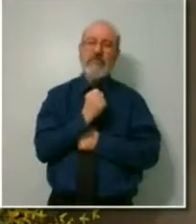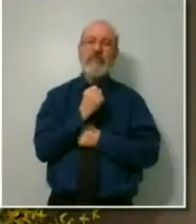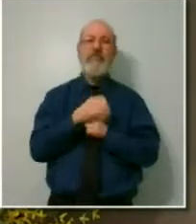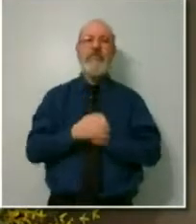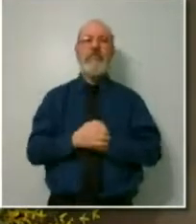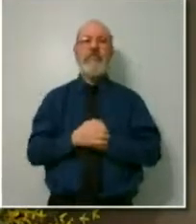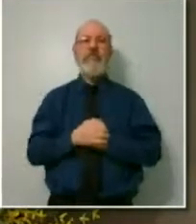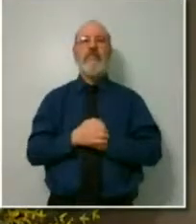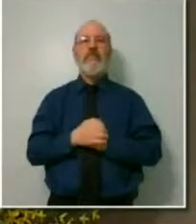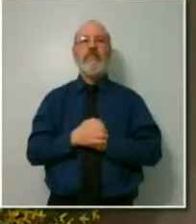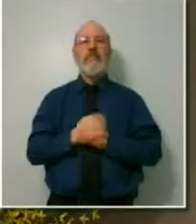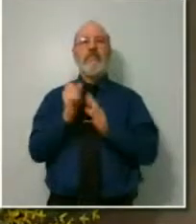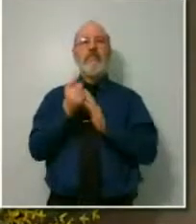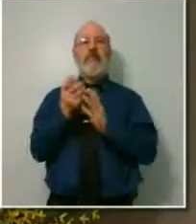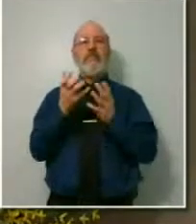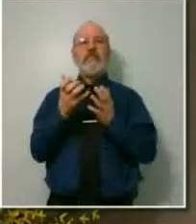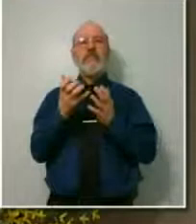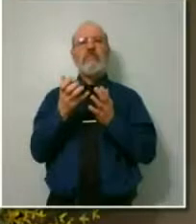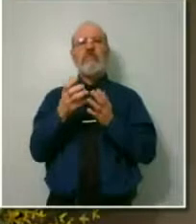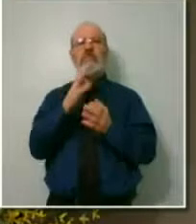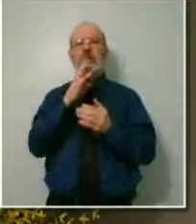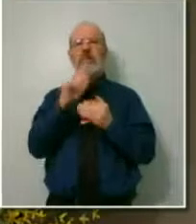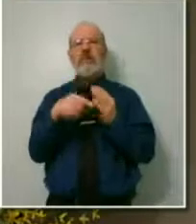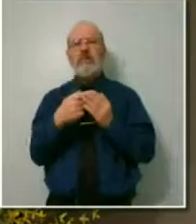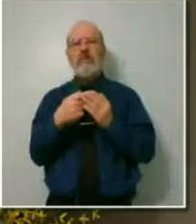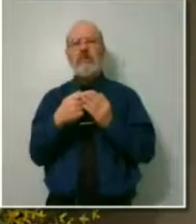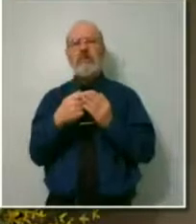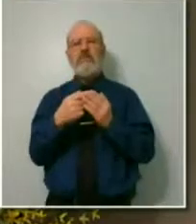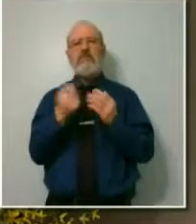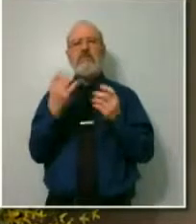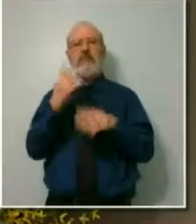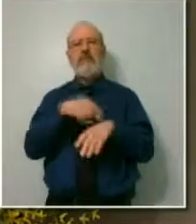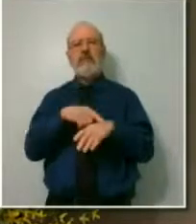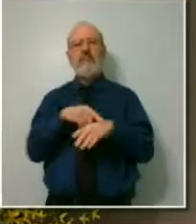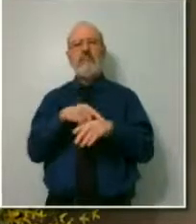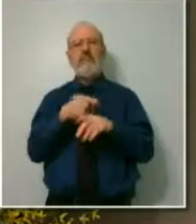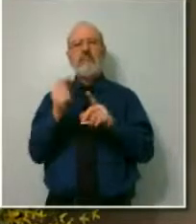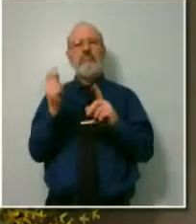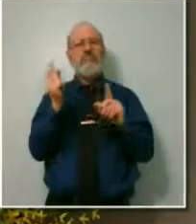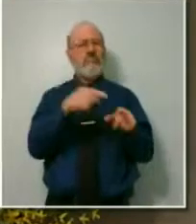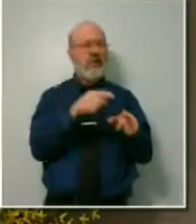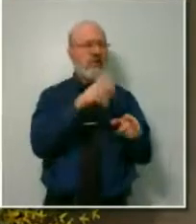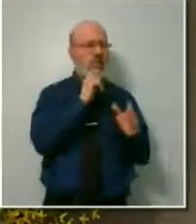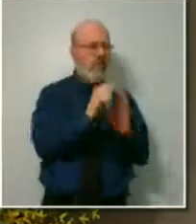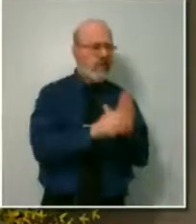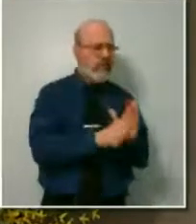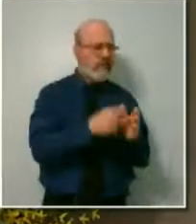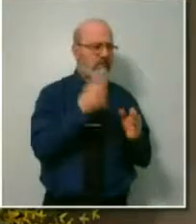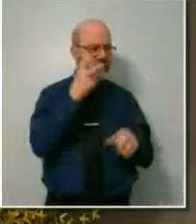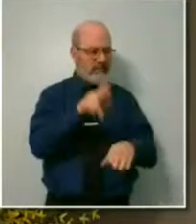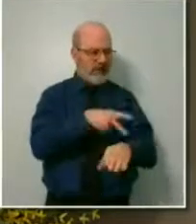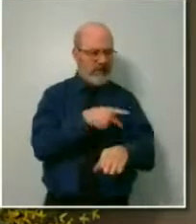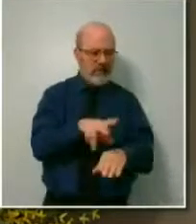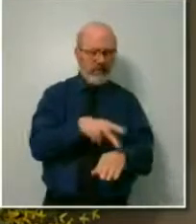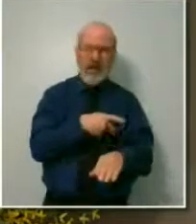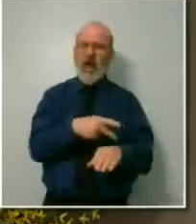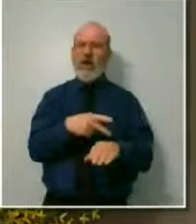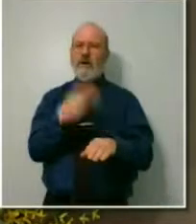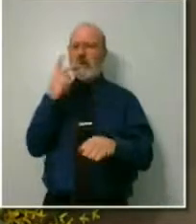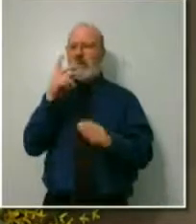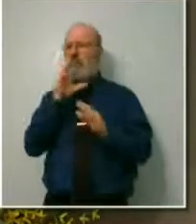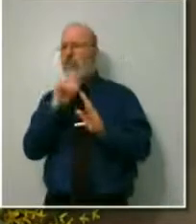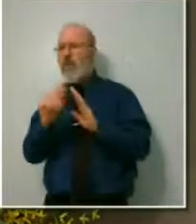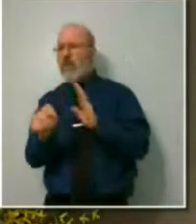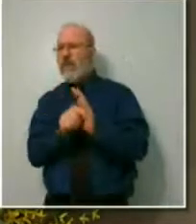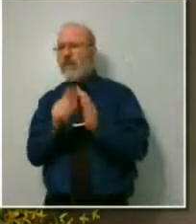Now, for a moment, I want to talk about, we've often gone back to the Old Testament. We've looked at the Psalms, and we've looked at the Old Testament promises